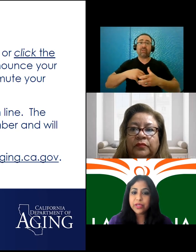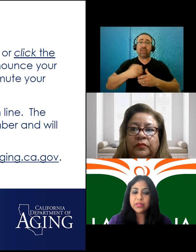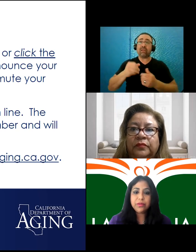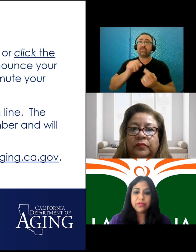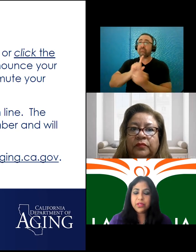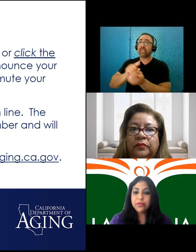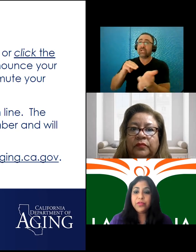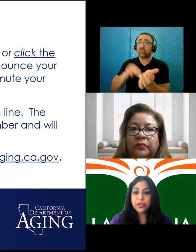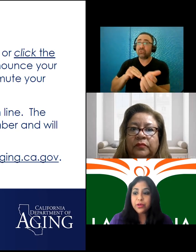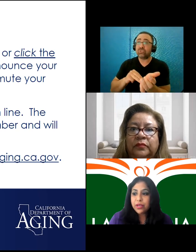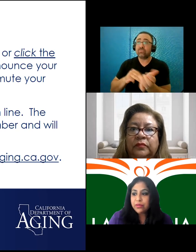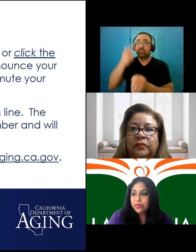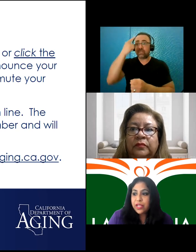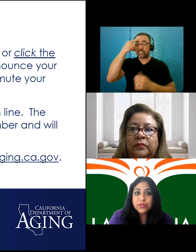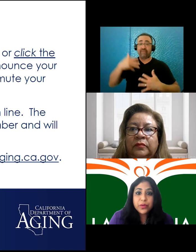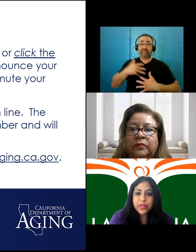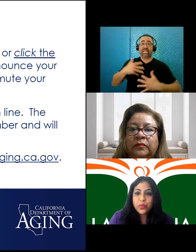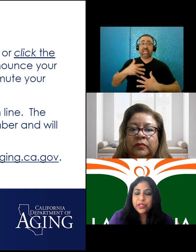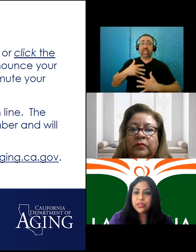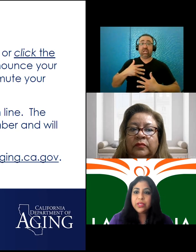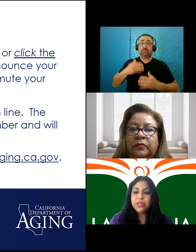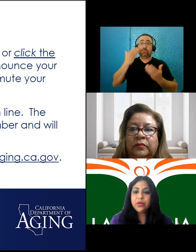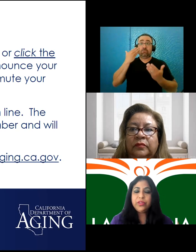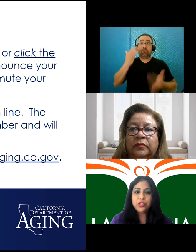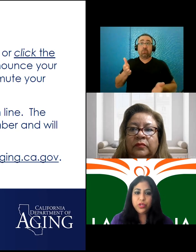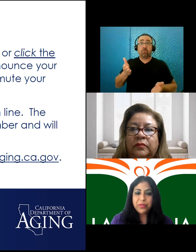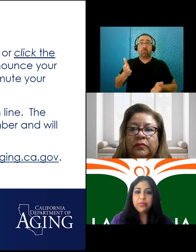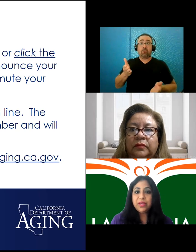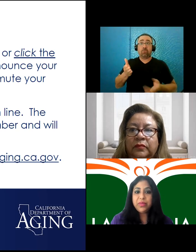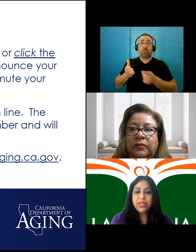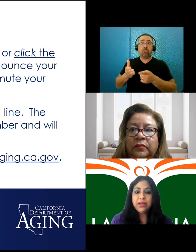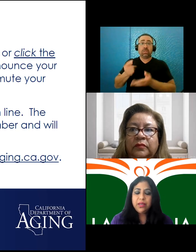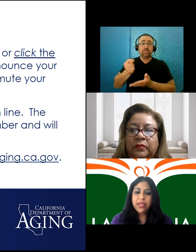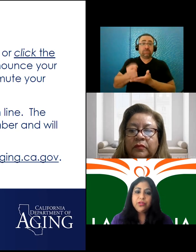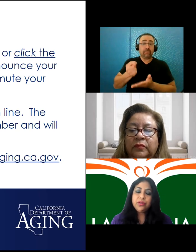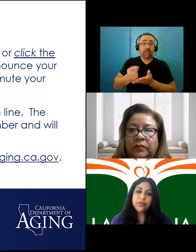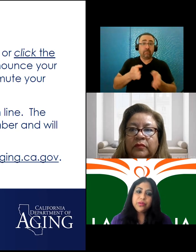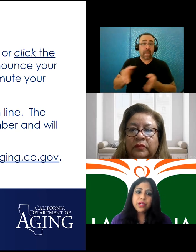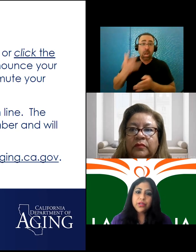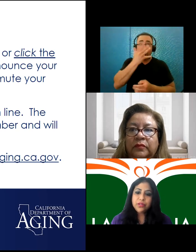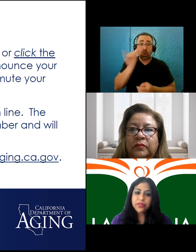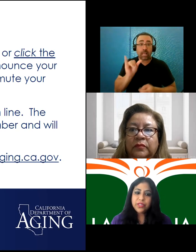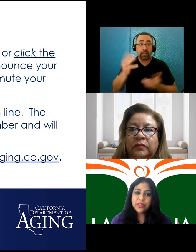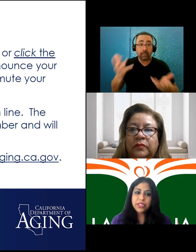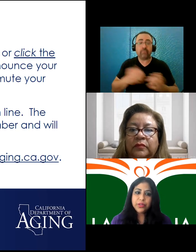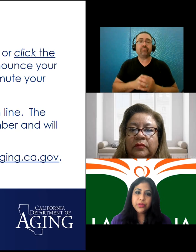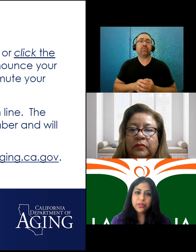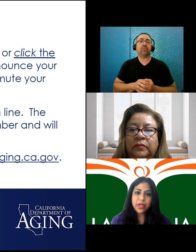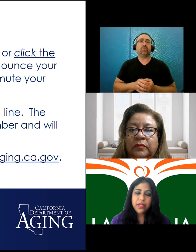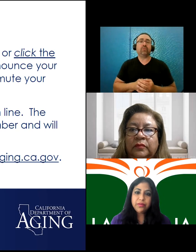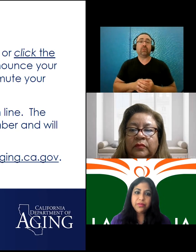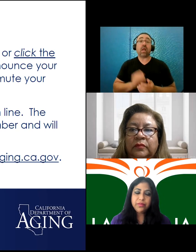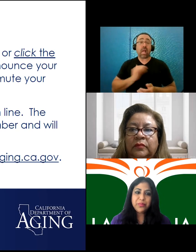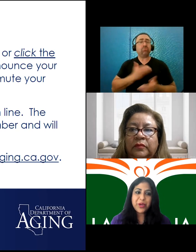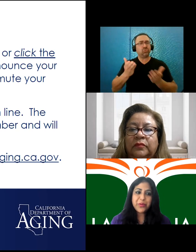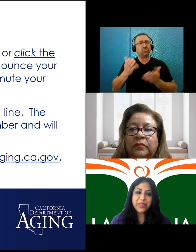doctor because of fear of not knowing what the treatment may be. And so our services include a